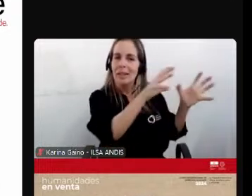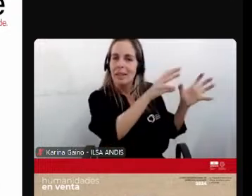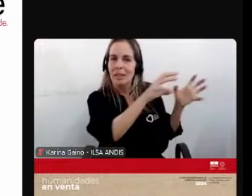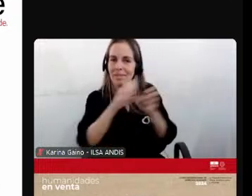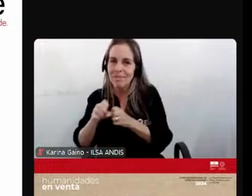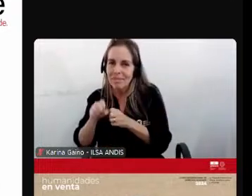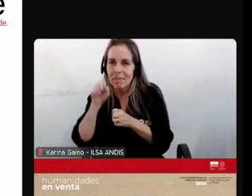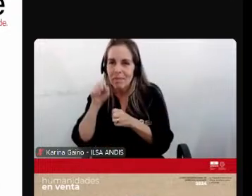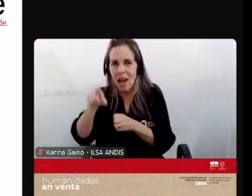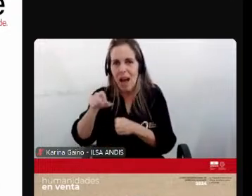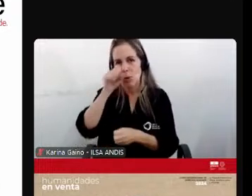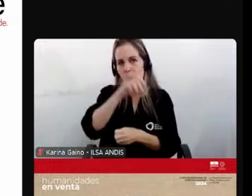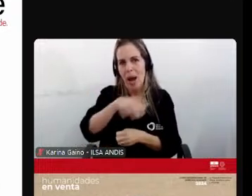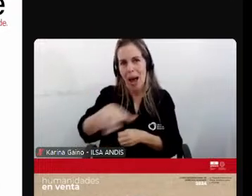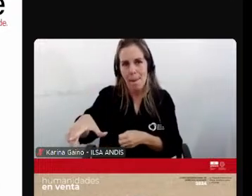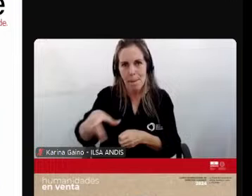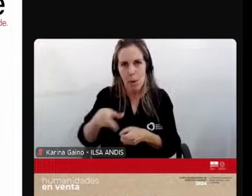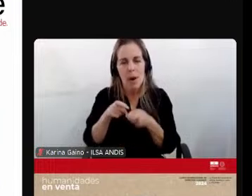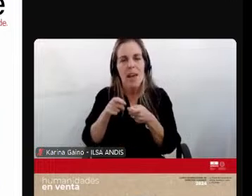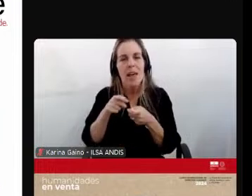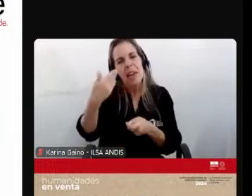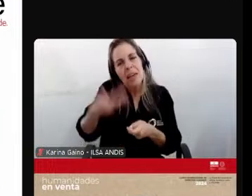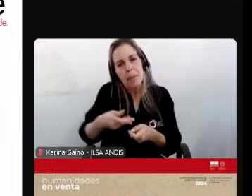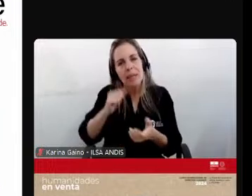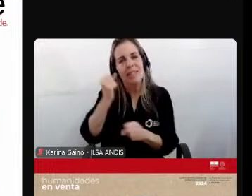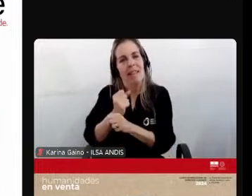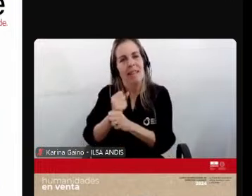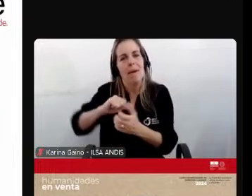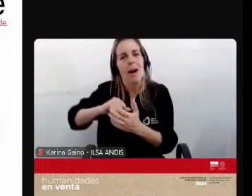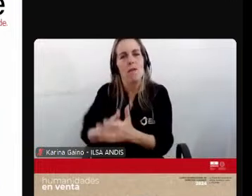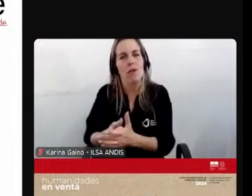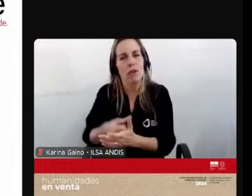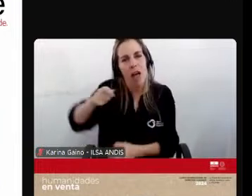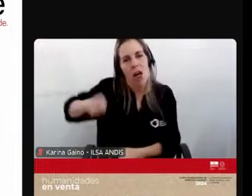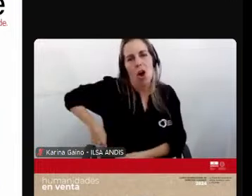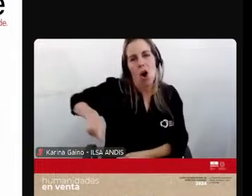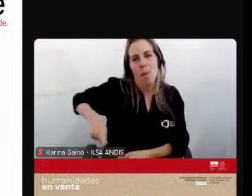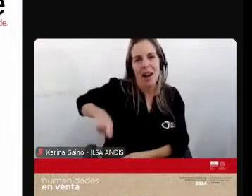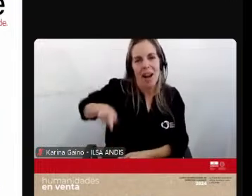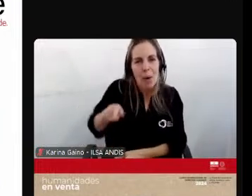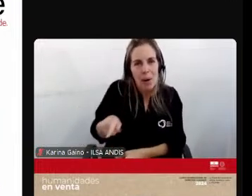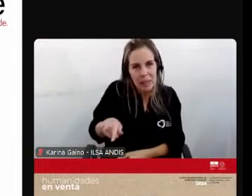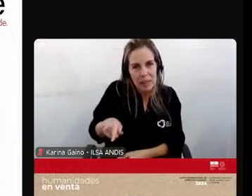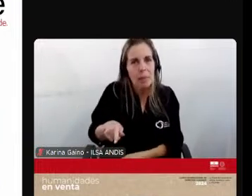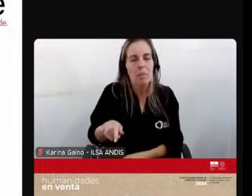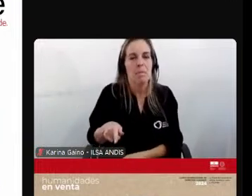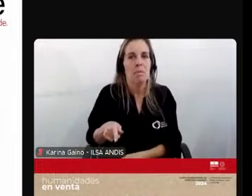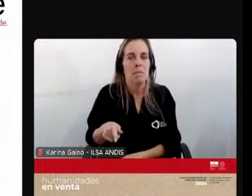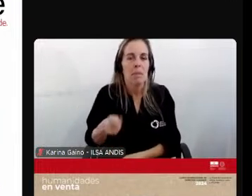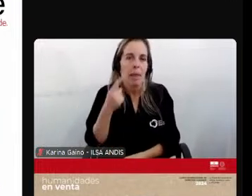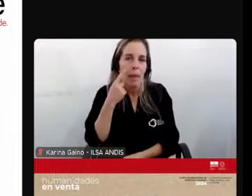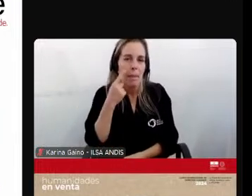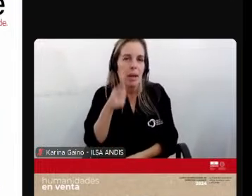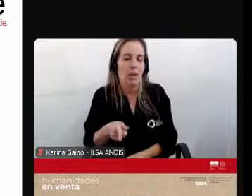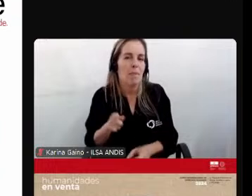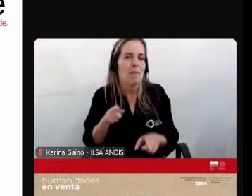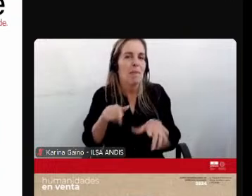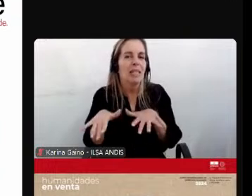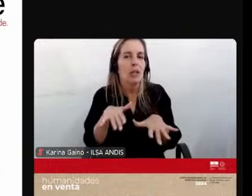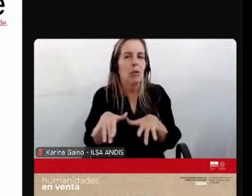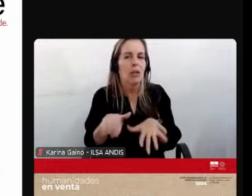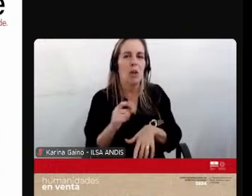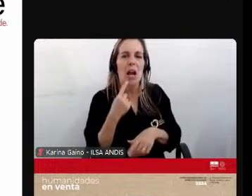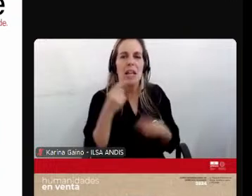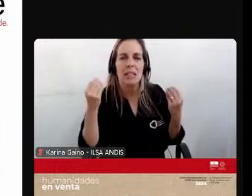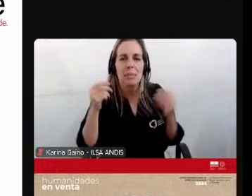whole harvest season. Or in many cases, we see the use of what they call 90-day contracts, right? And for some reason, this